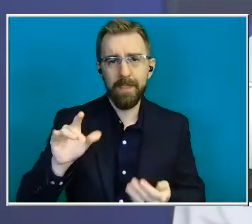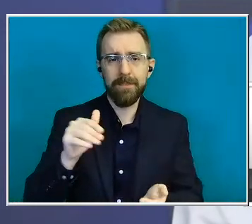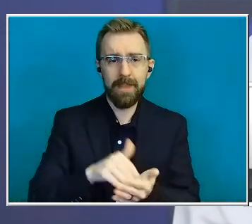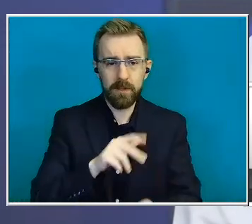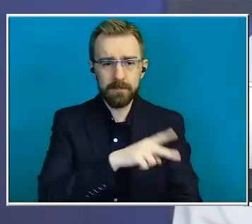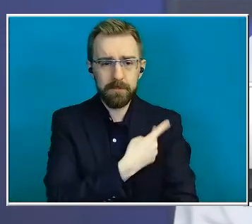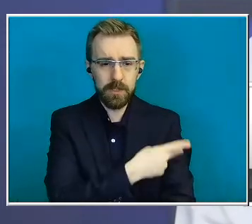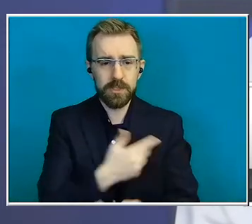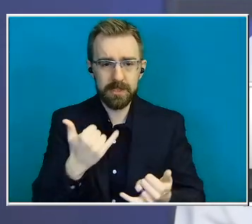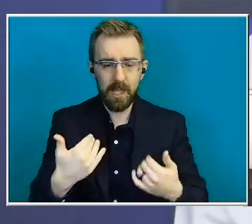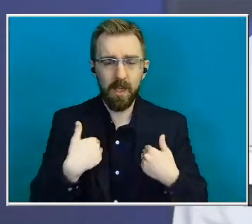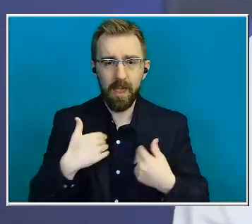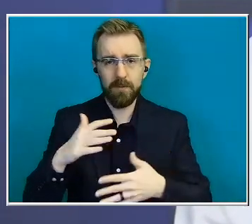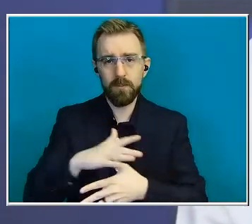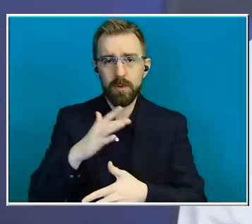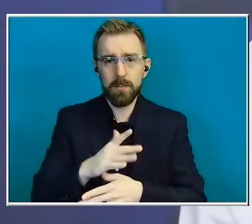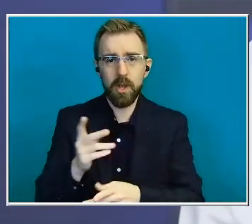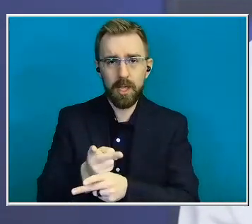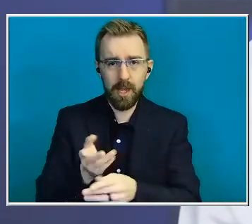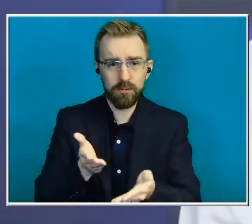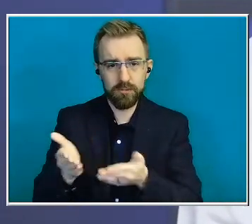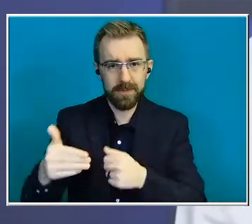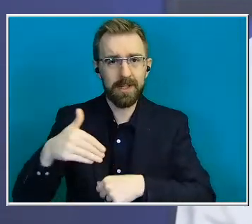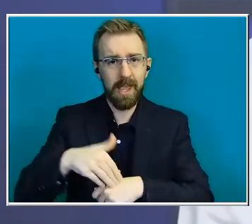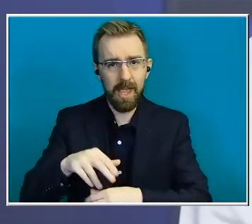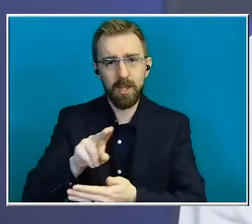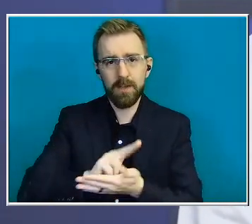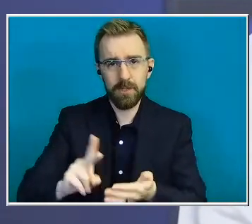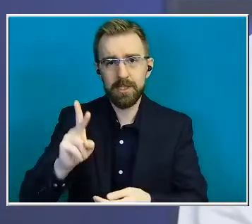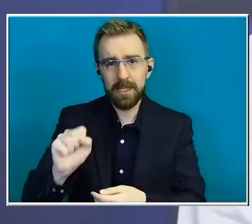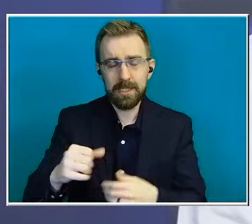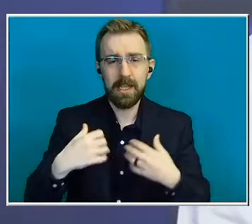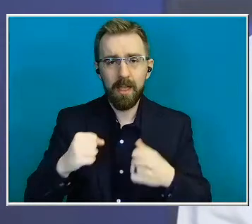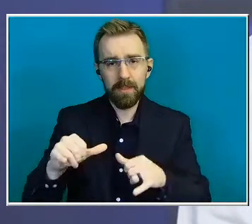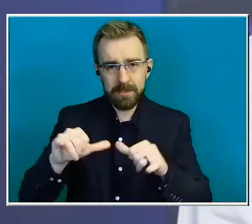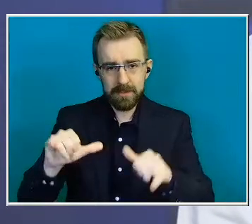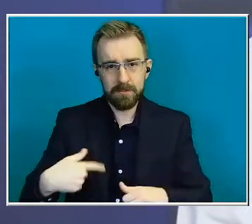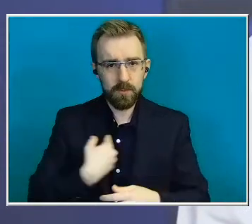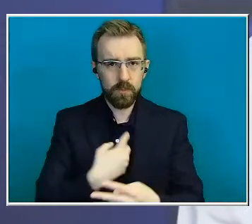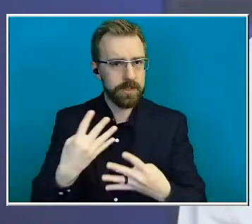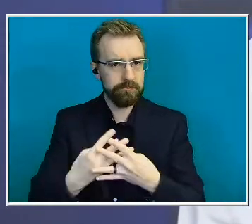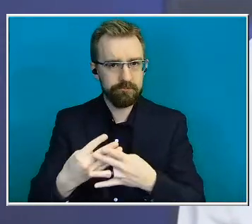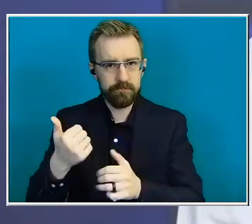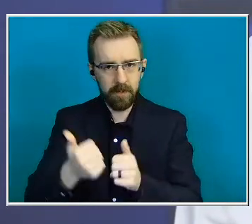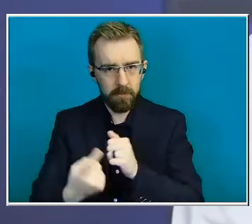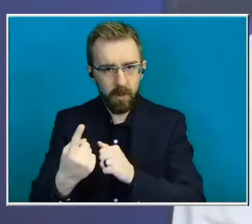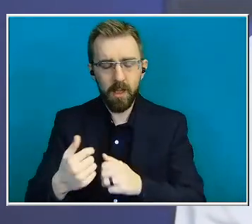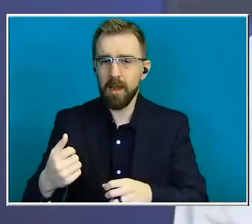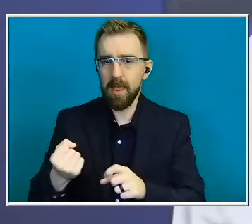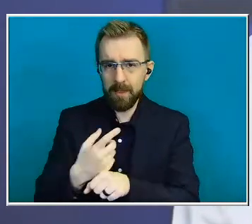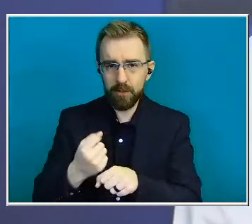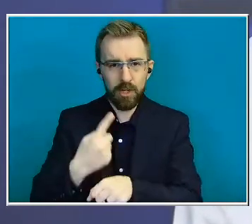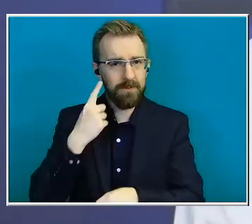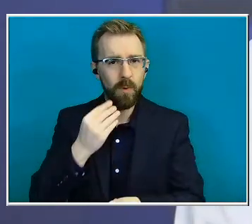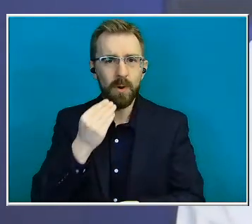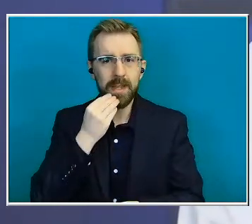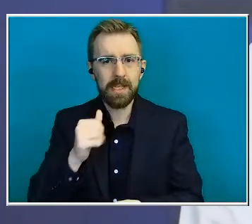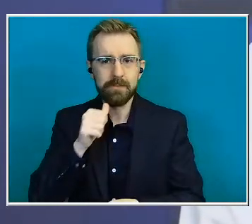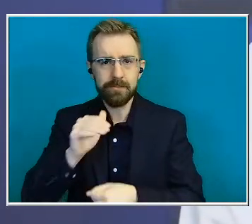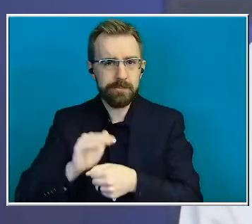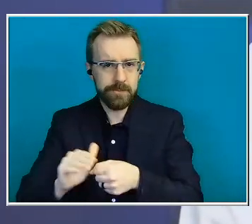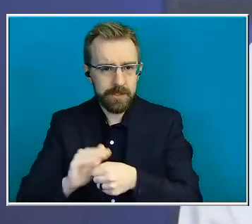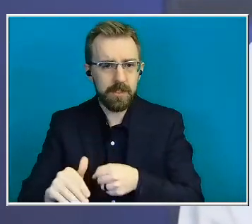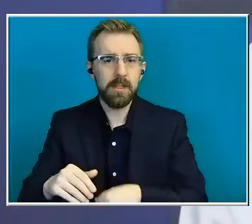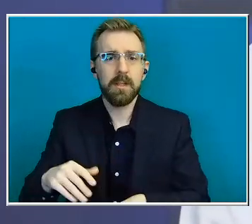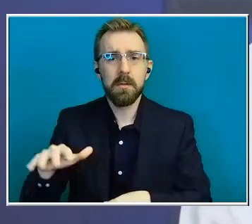care services at the University of Kansas Health System. We screen everybody every year for food insecurity, and about 4 to 5% year